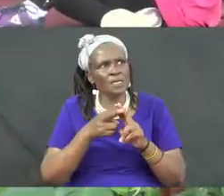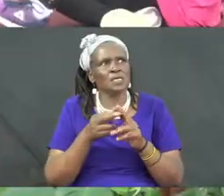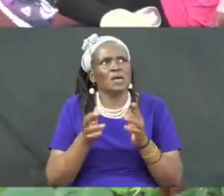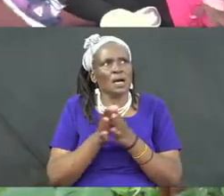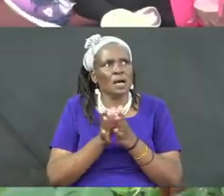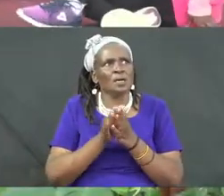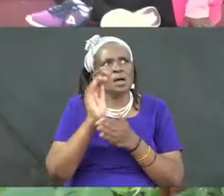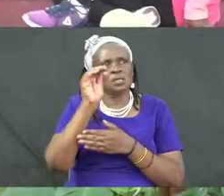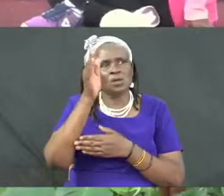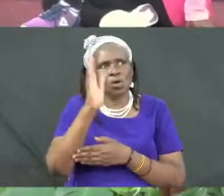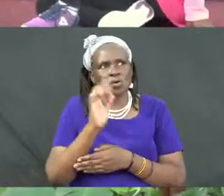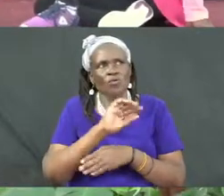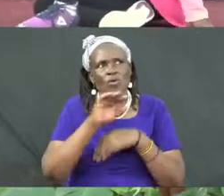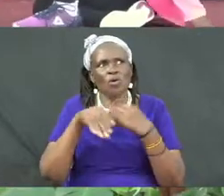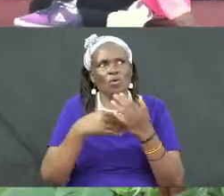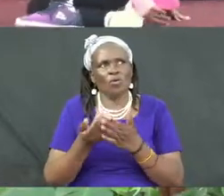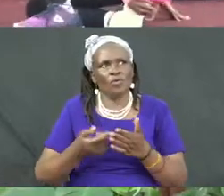us.